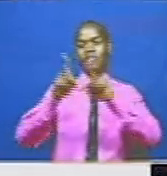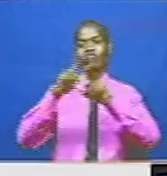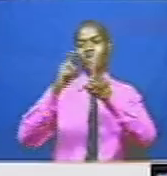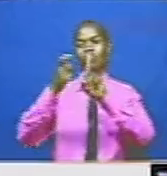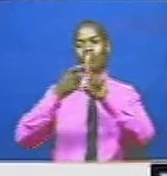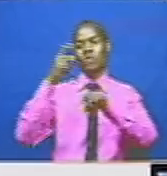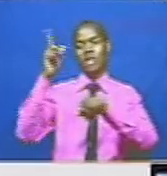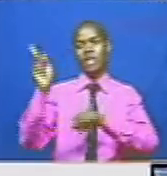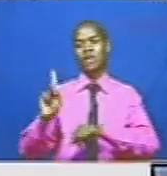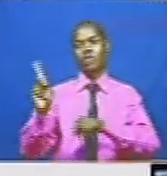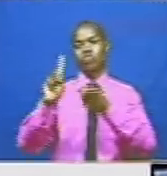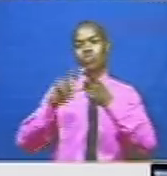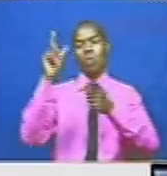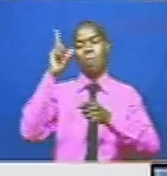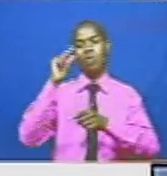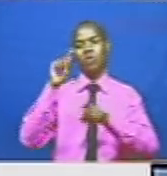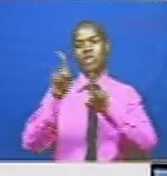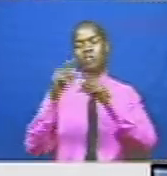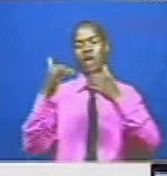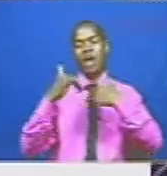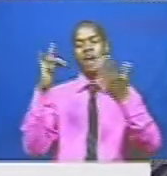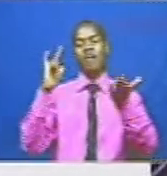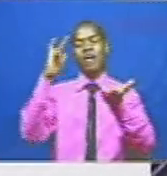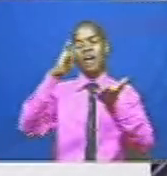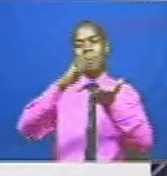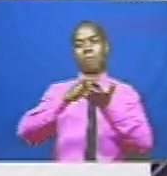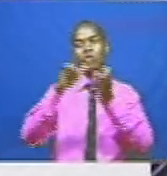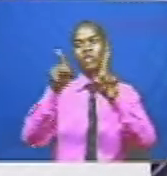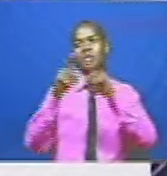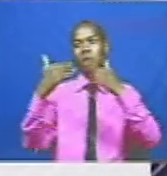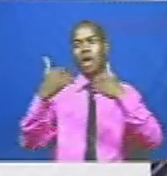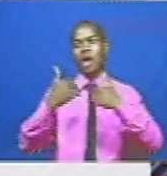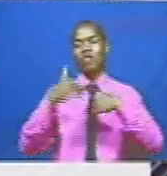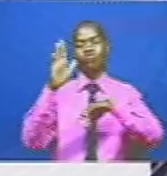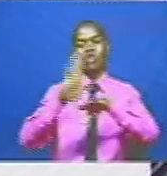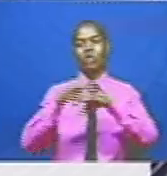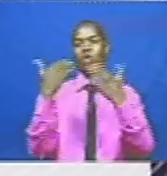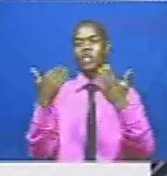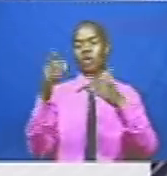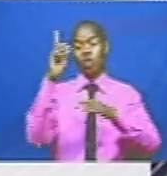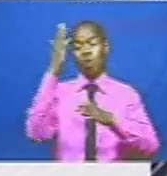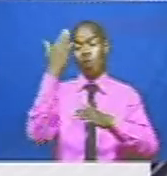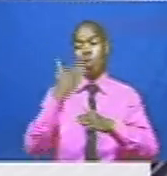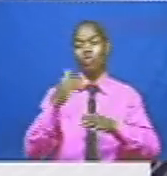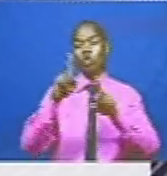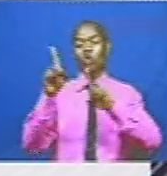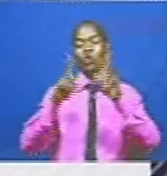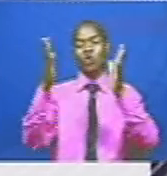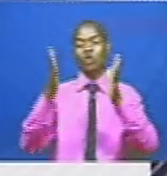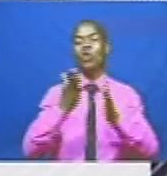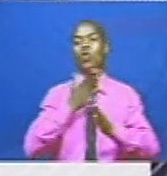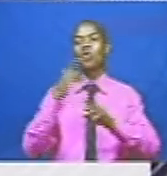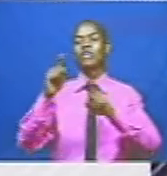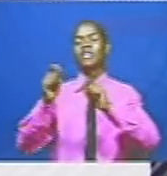of fixing on airport and small airstrips, which is also a good thing because clients who want to fly to destinations can make that